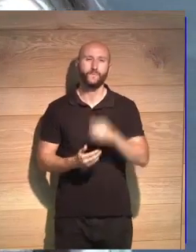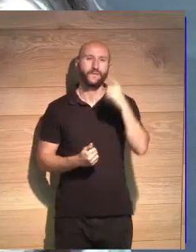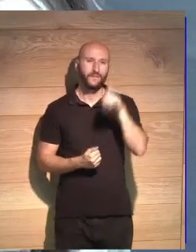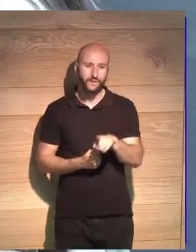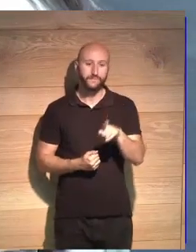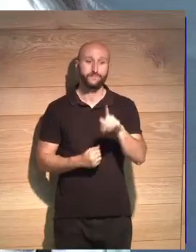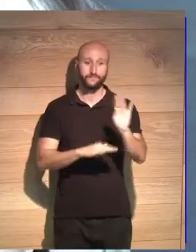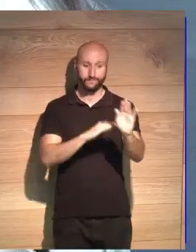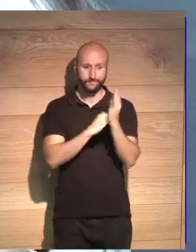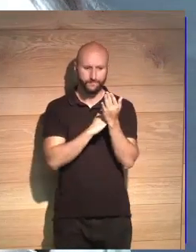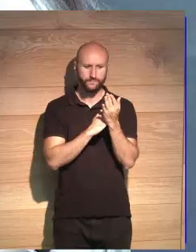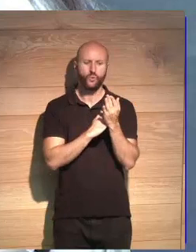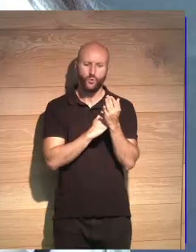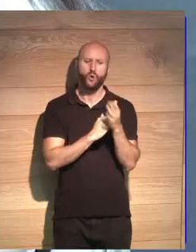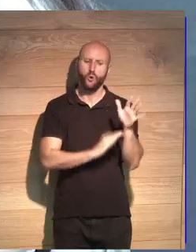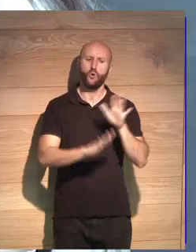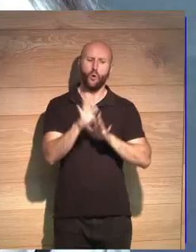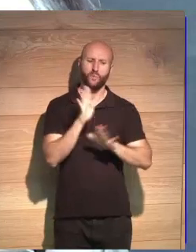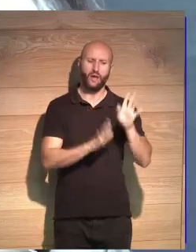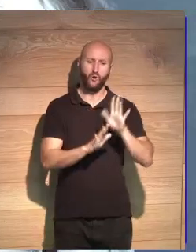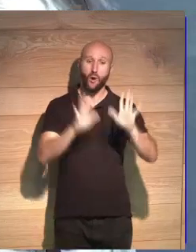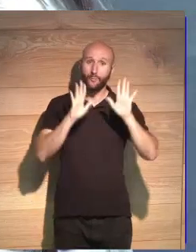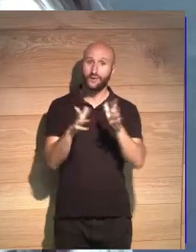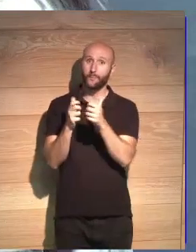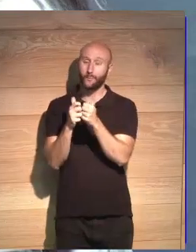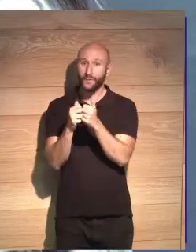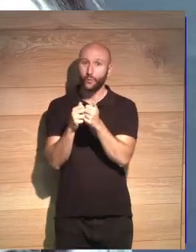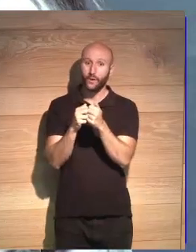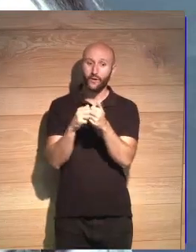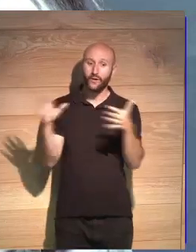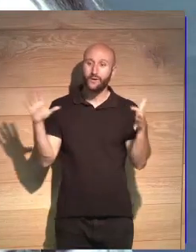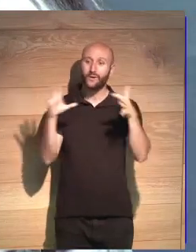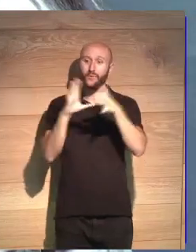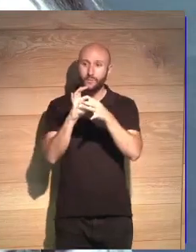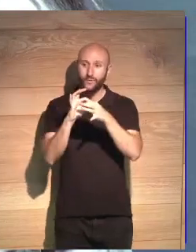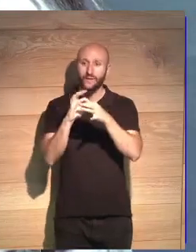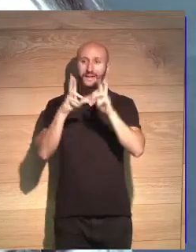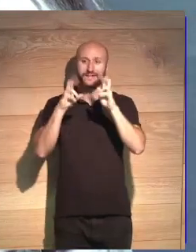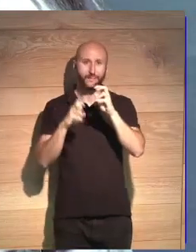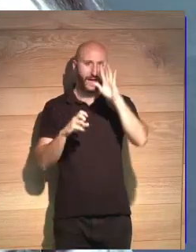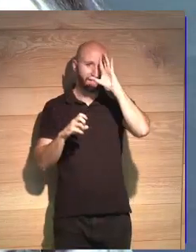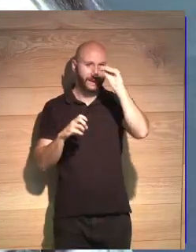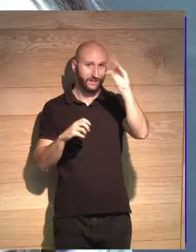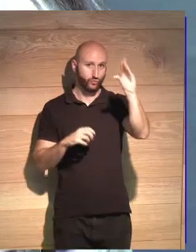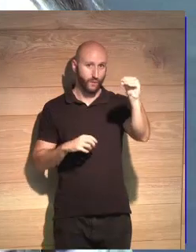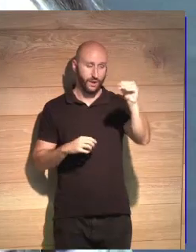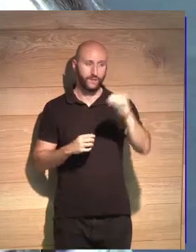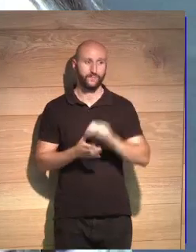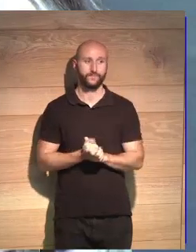And also there's the paradox that this is something complex, but at the same time video games are associated to something